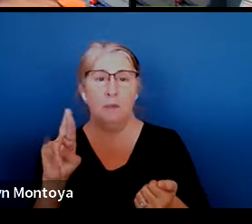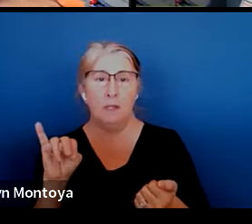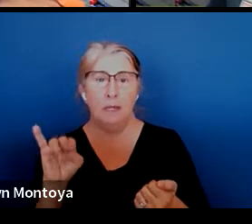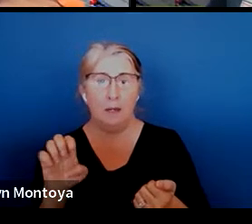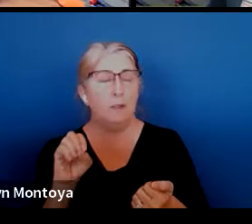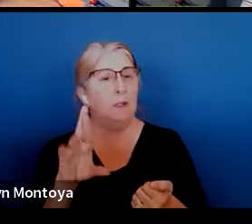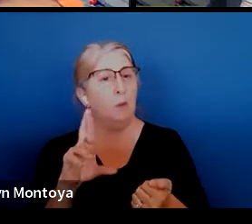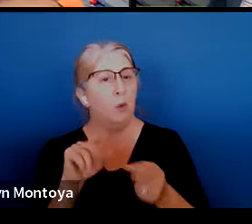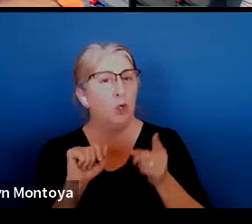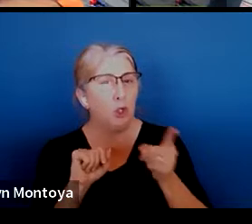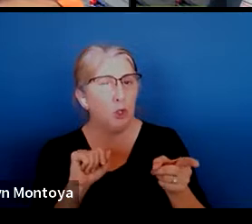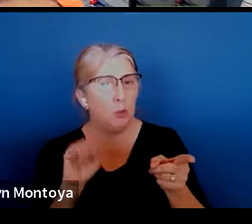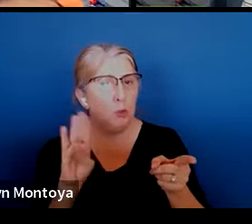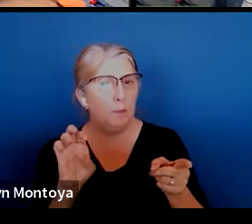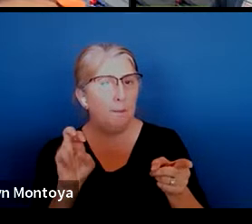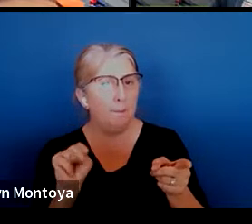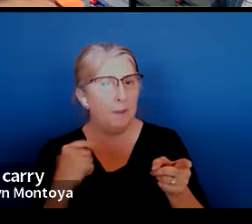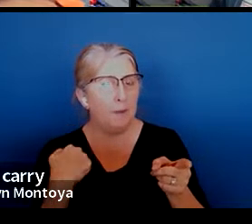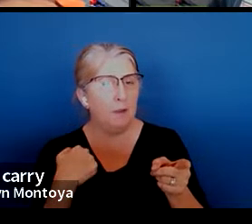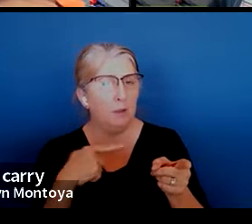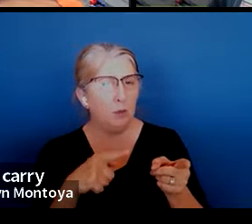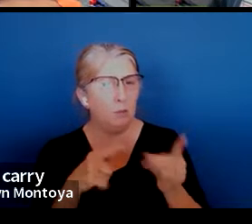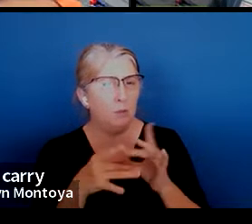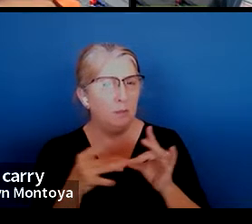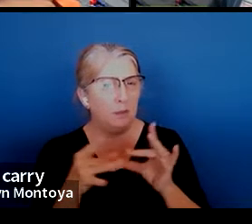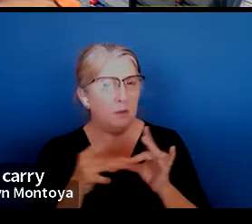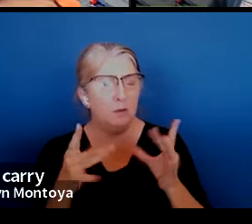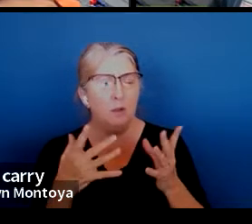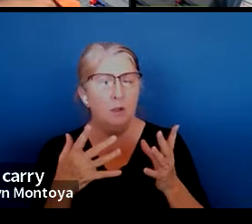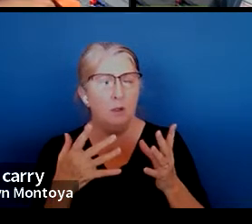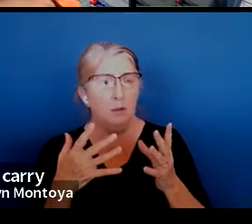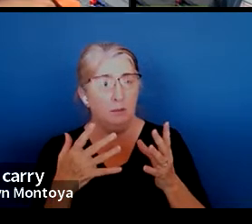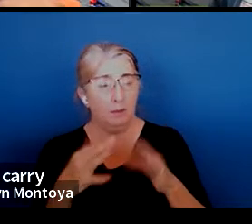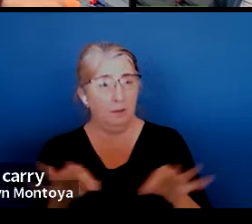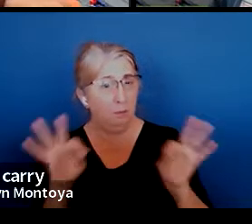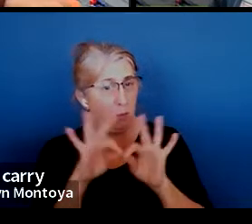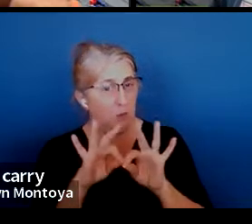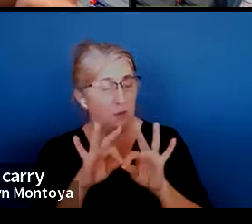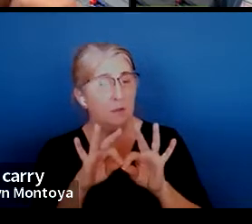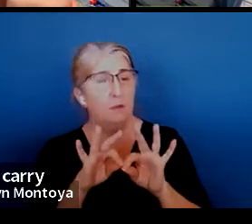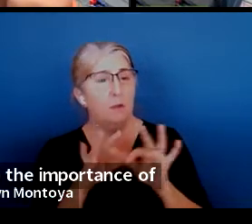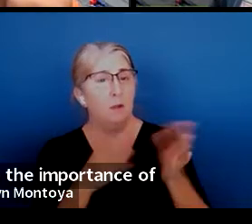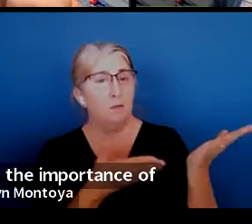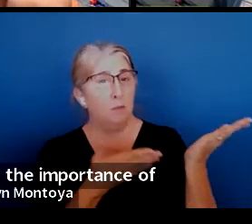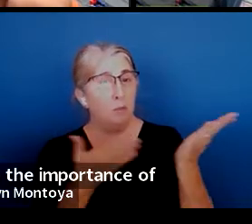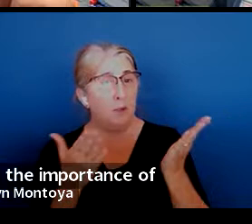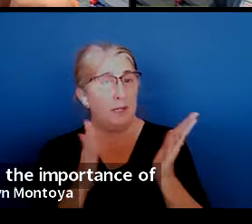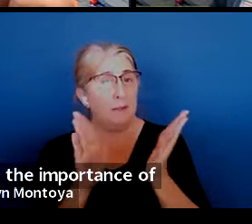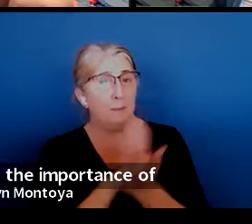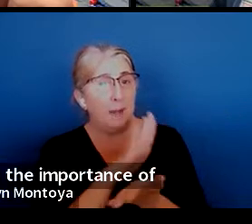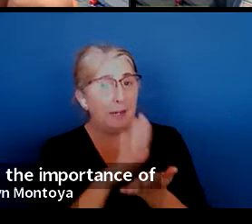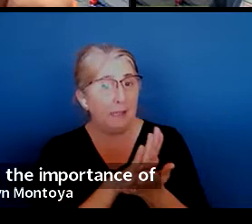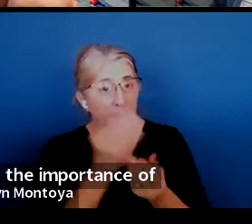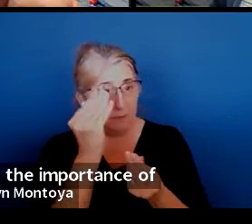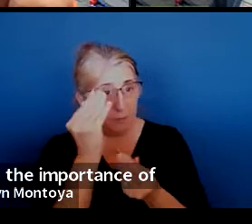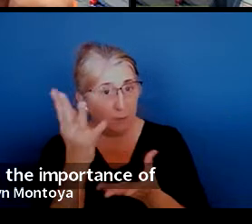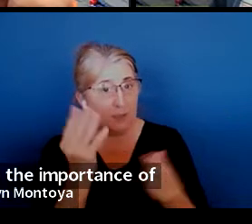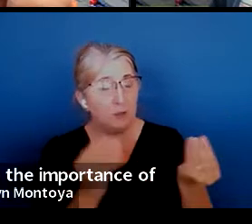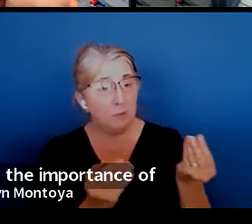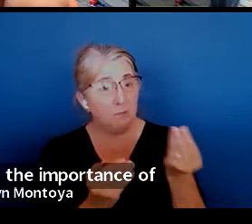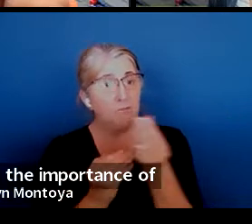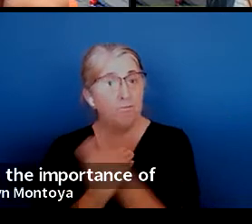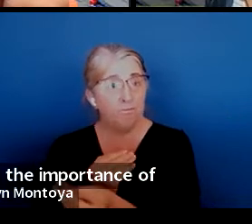Ben, brought up the importance of maybe bringing a packet of information